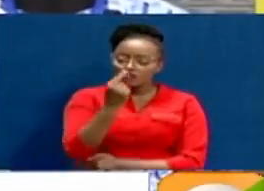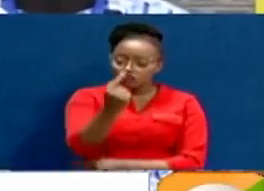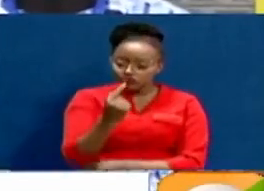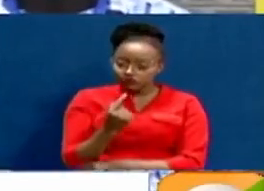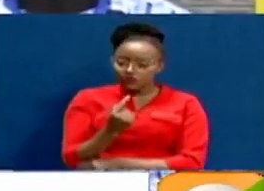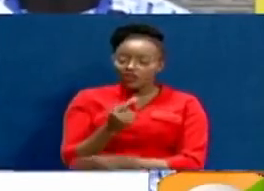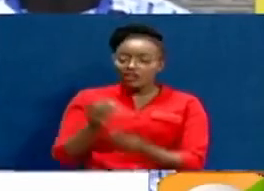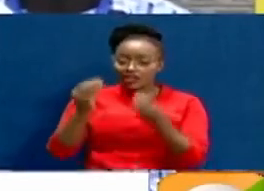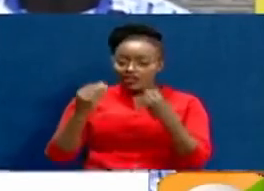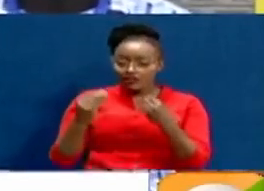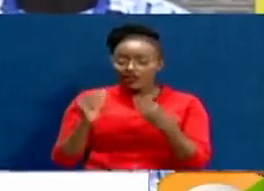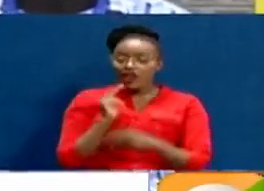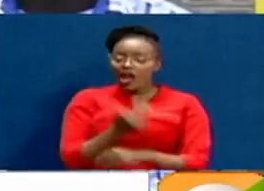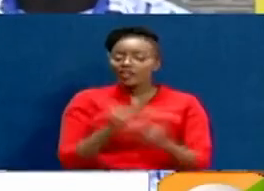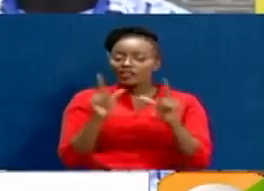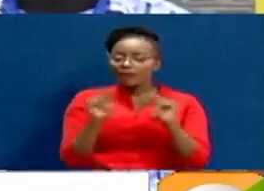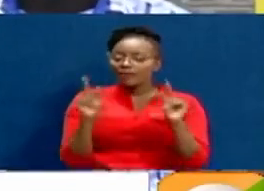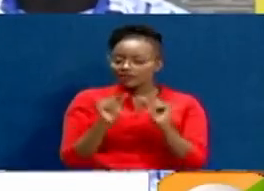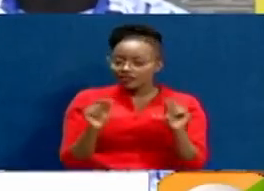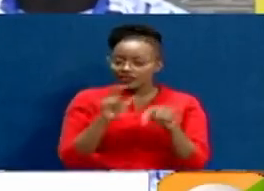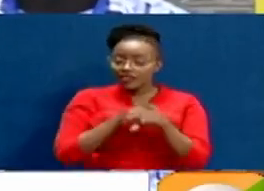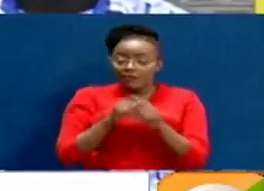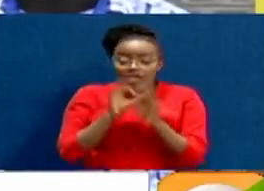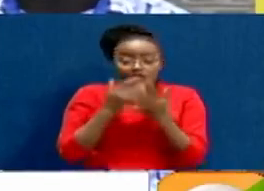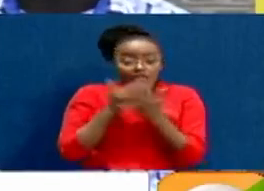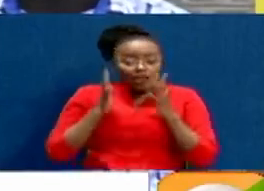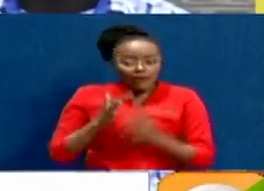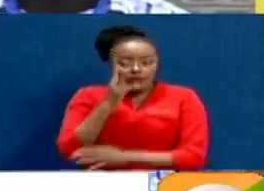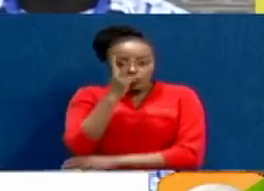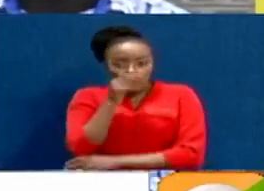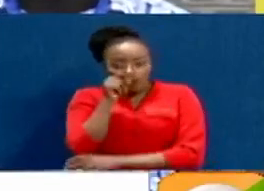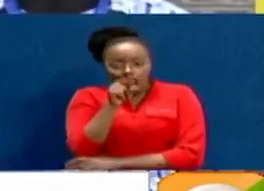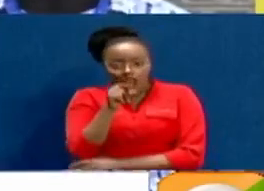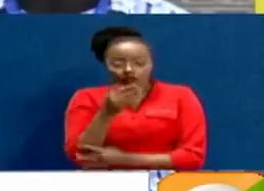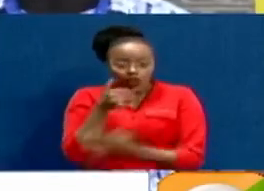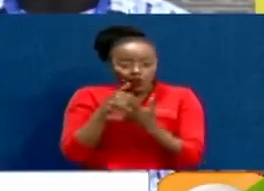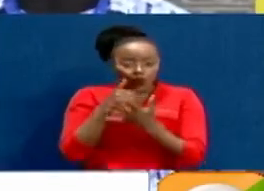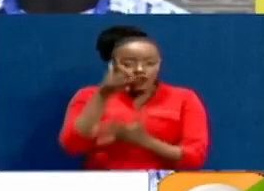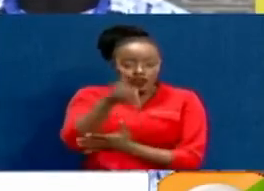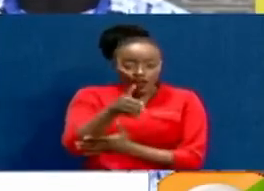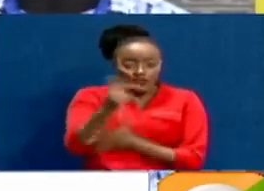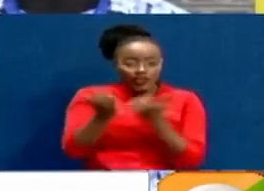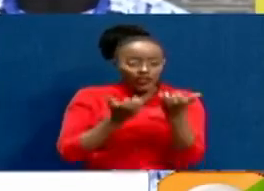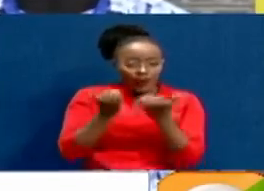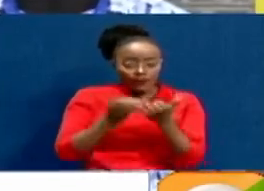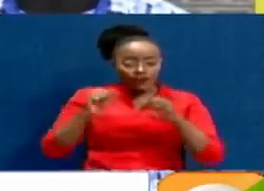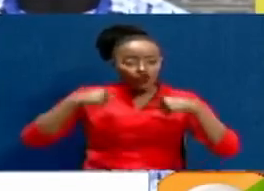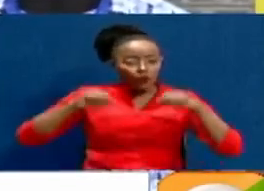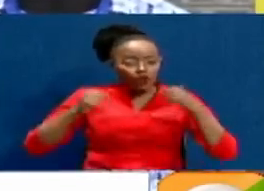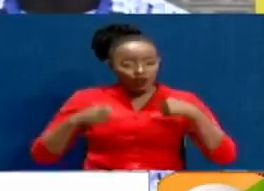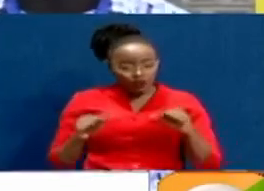watupatie ujumbe wakiwa kama kuna mtu anashukia pengine ako miongoni mwao katika hii biashara ya